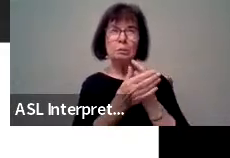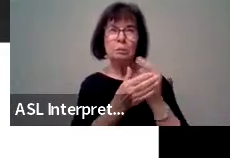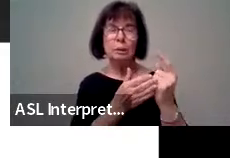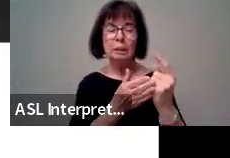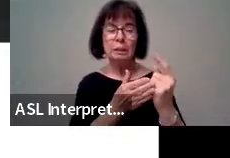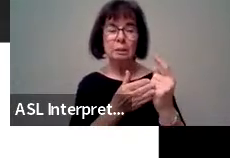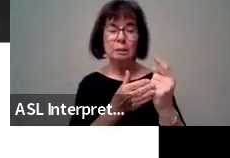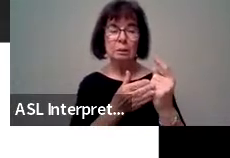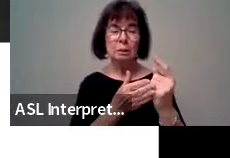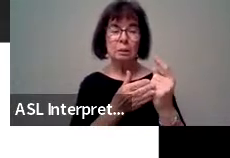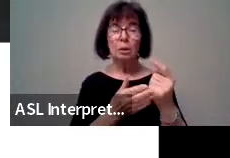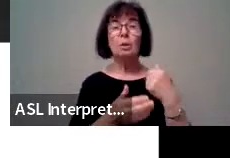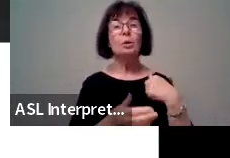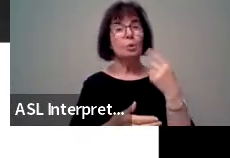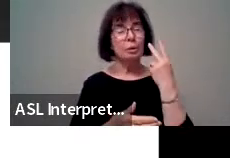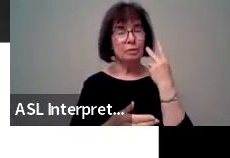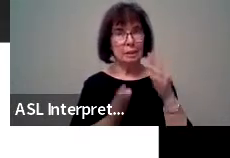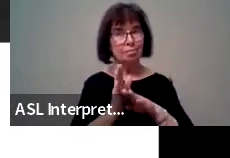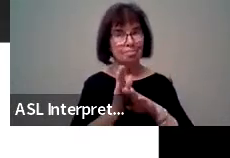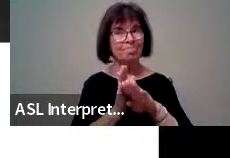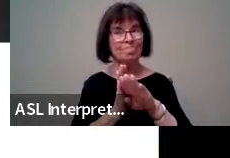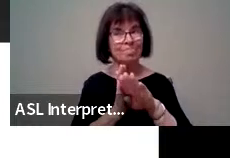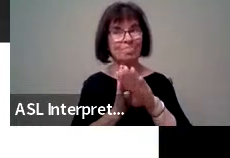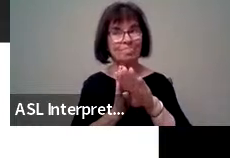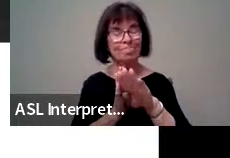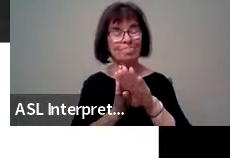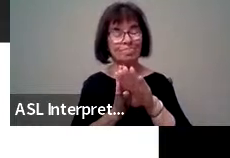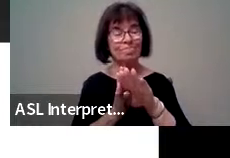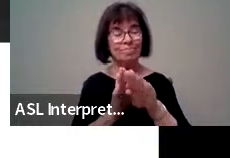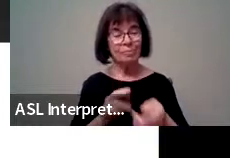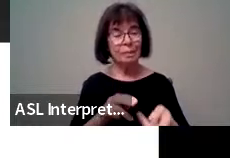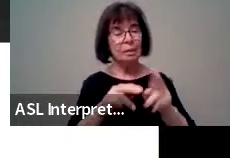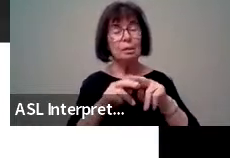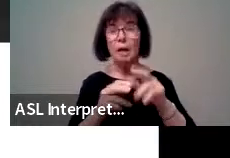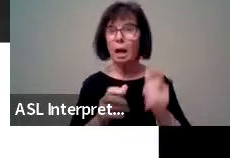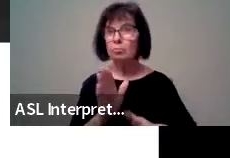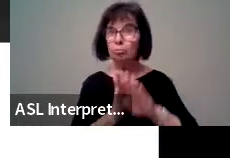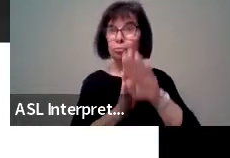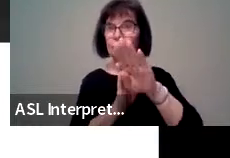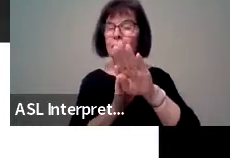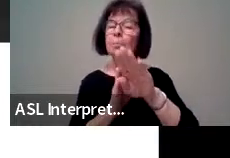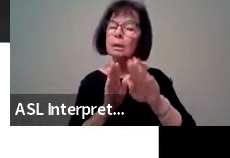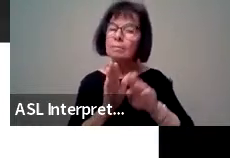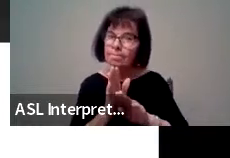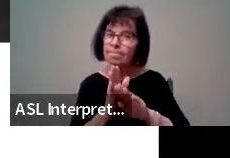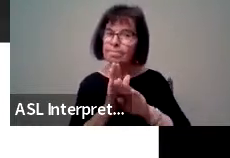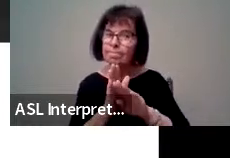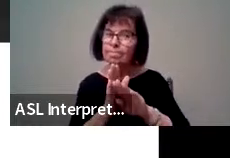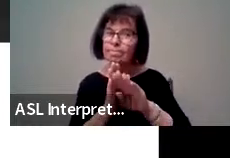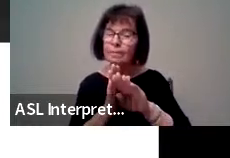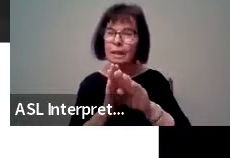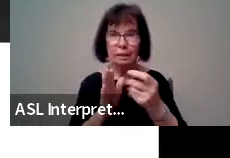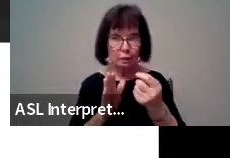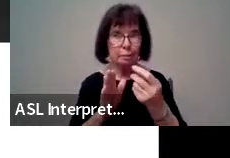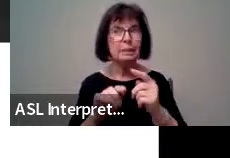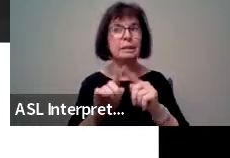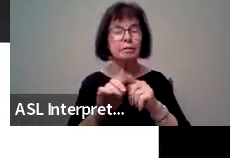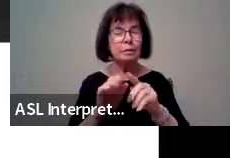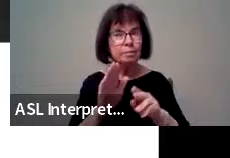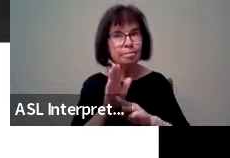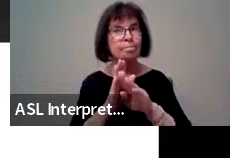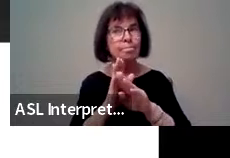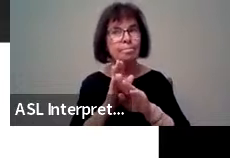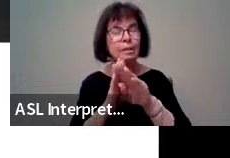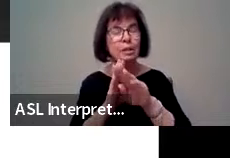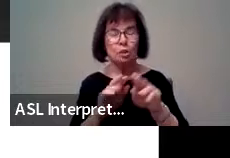definitely seen an increase in our reported cases. It's not dramatic yet, but it is a difference. And so we're